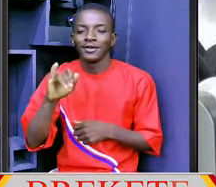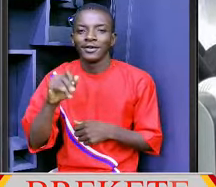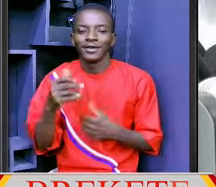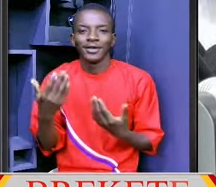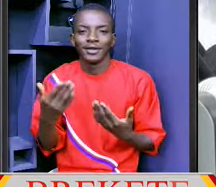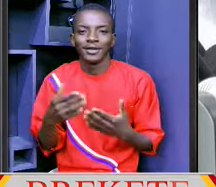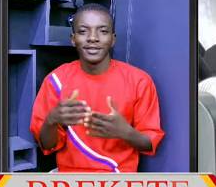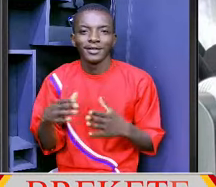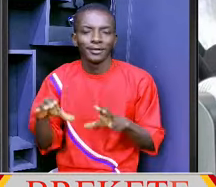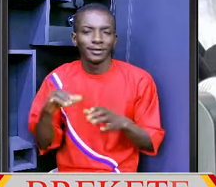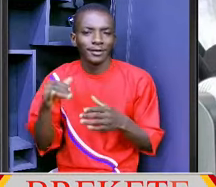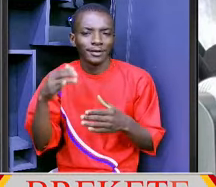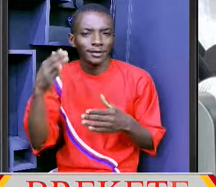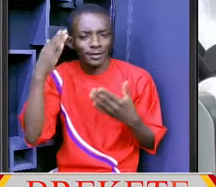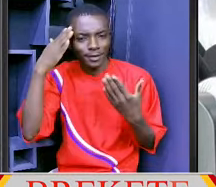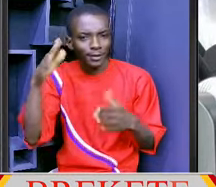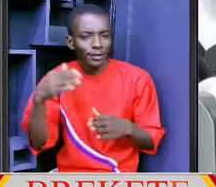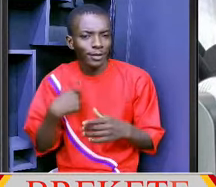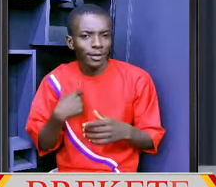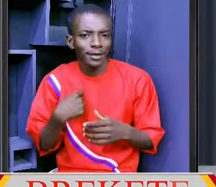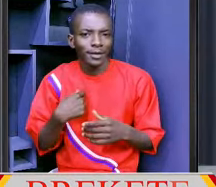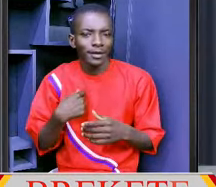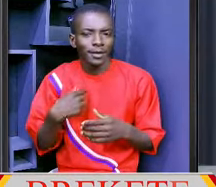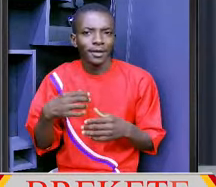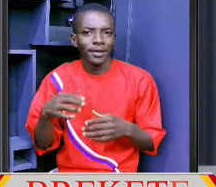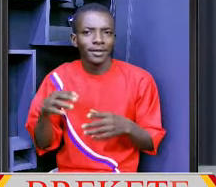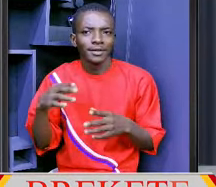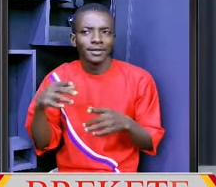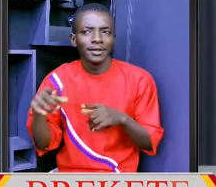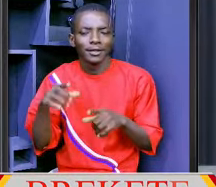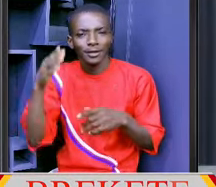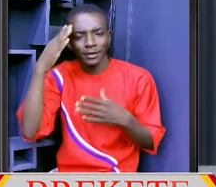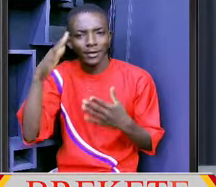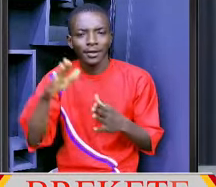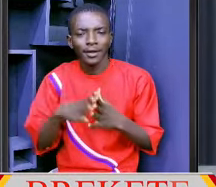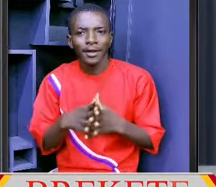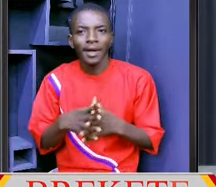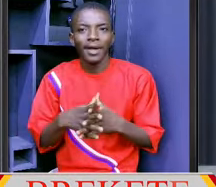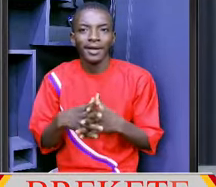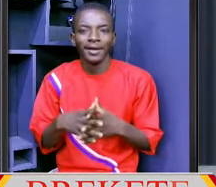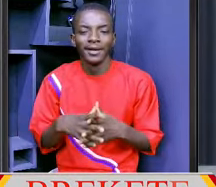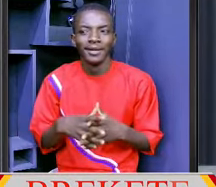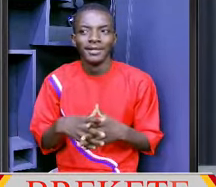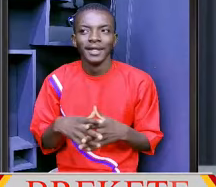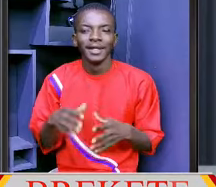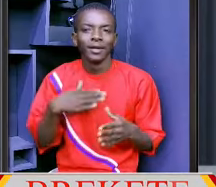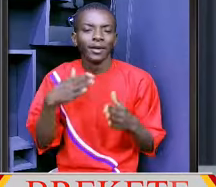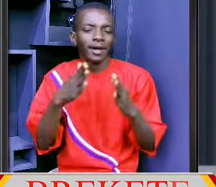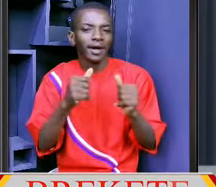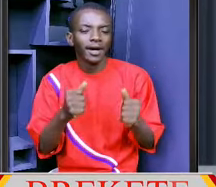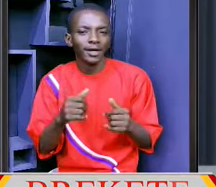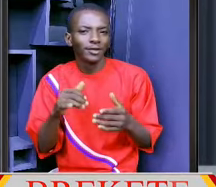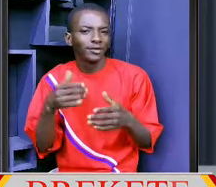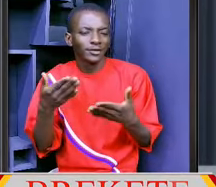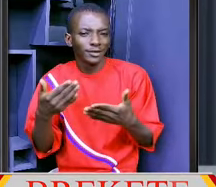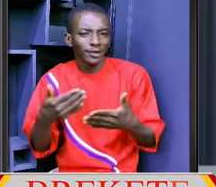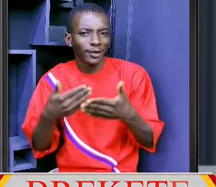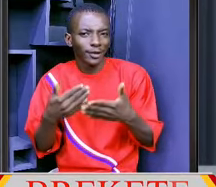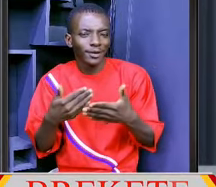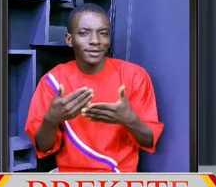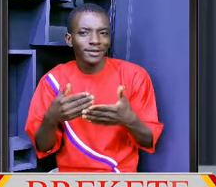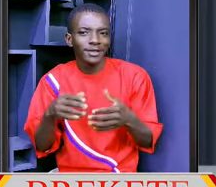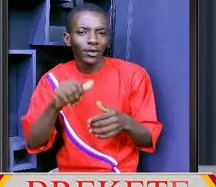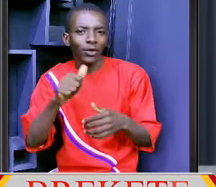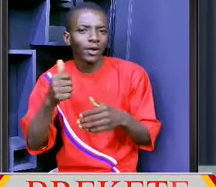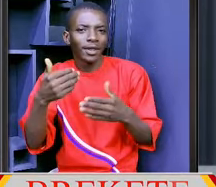know me. Like say I don't know you. Have you? No be your house there near